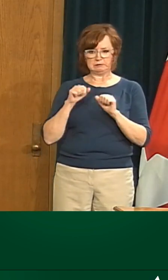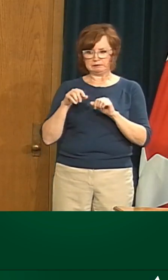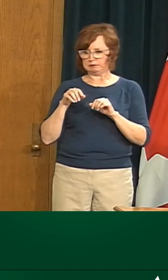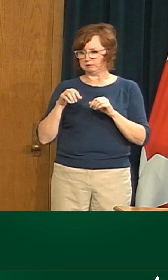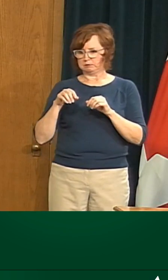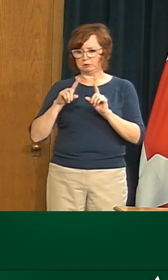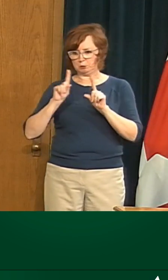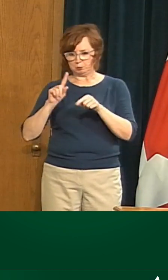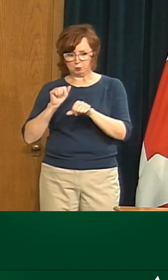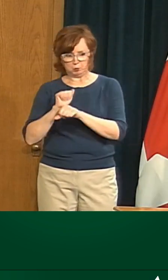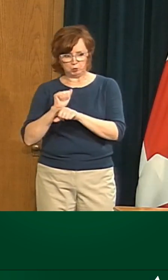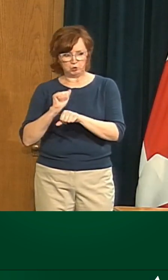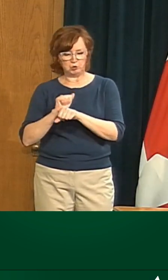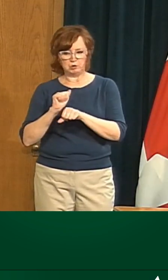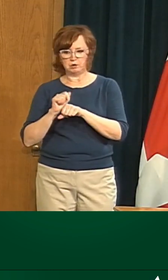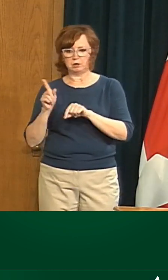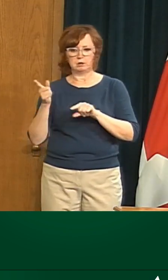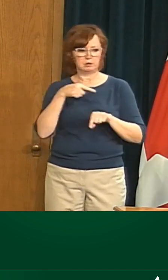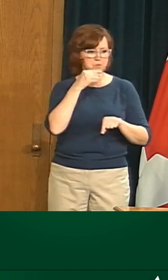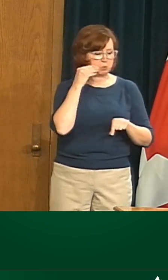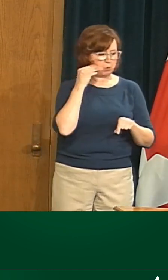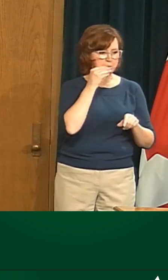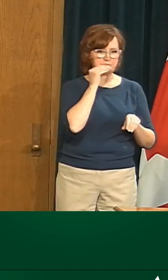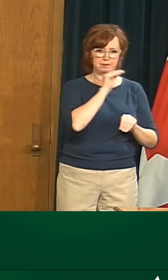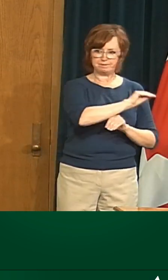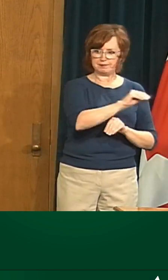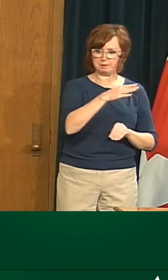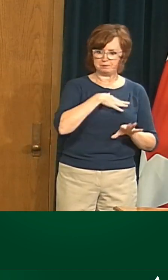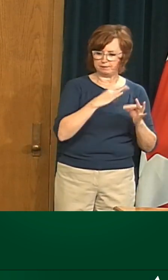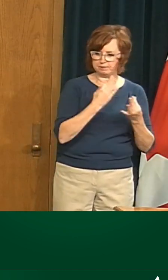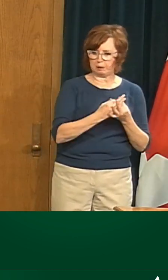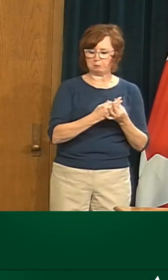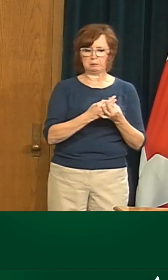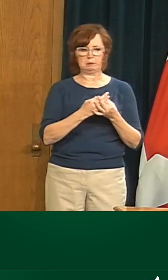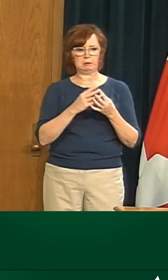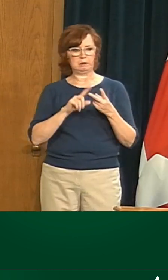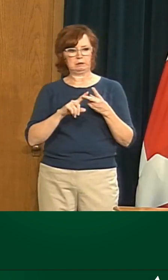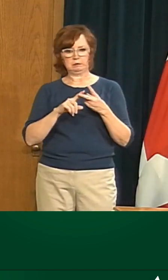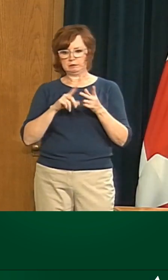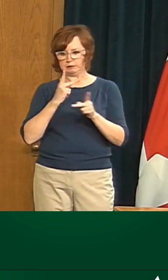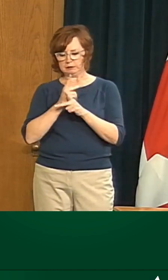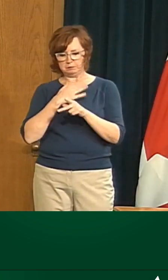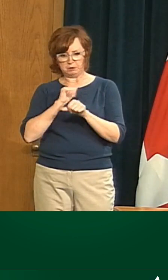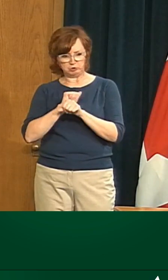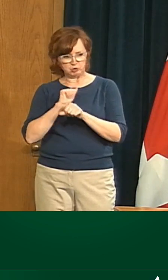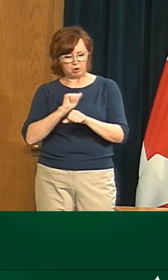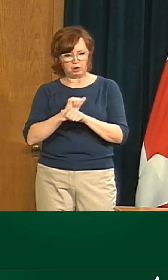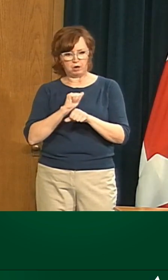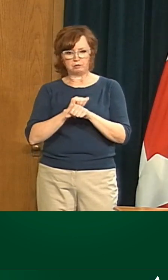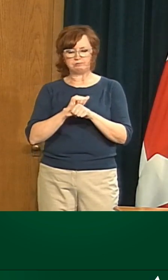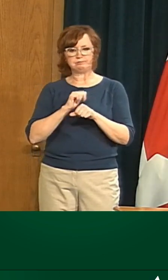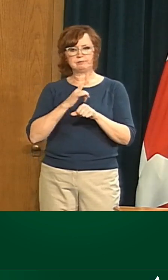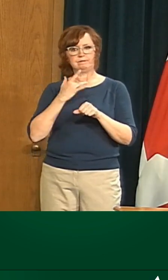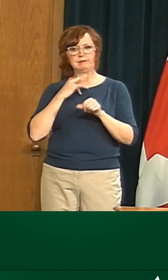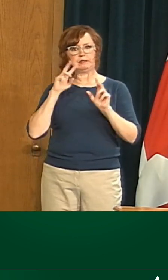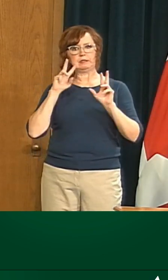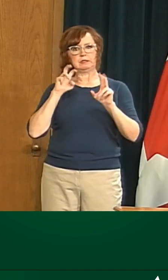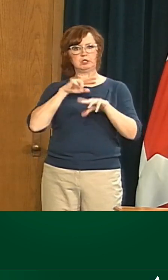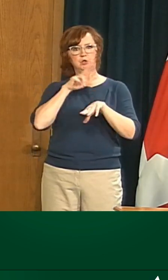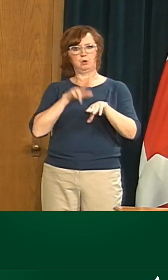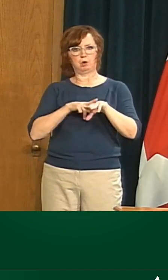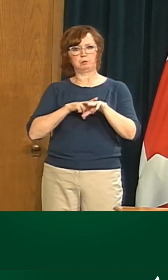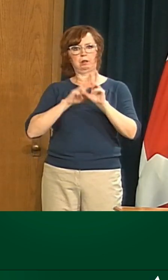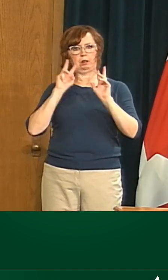and remain in some degree of what would be considered a normal life situation. We are trying to